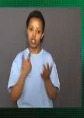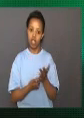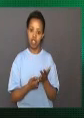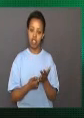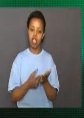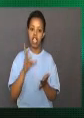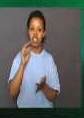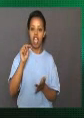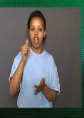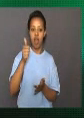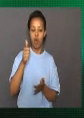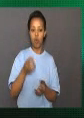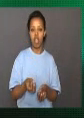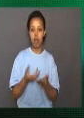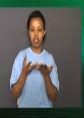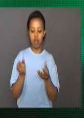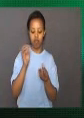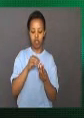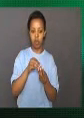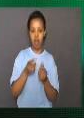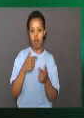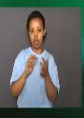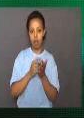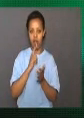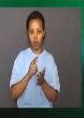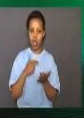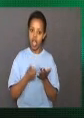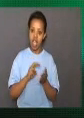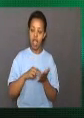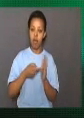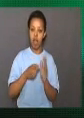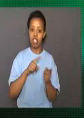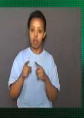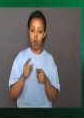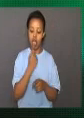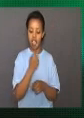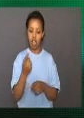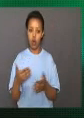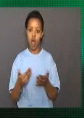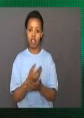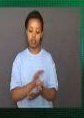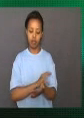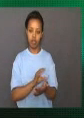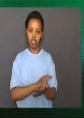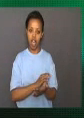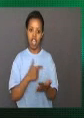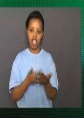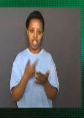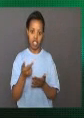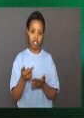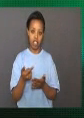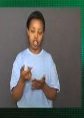is replicated. This means that every new cell will get a copy